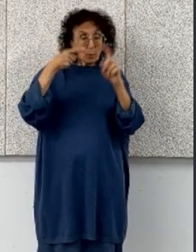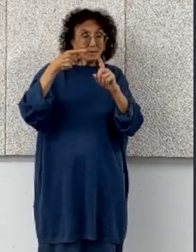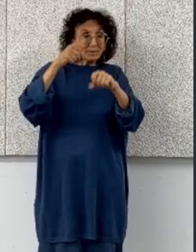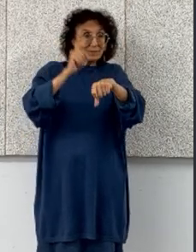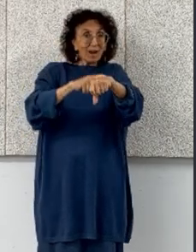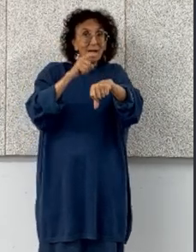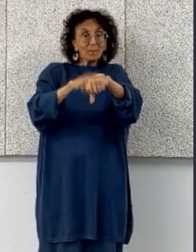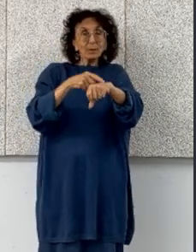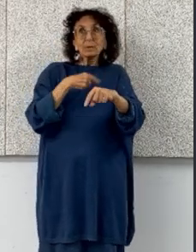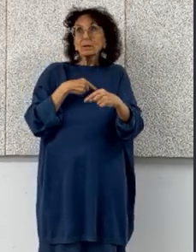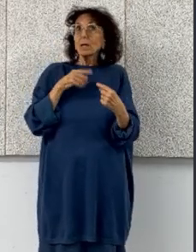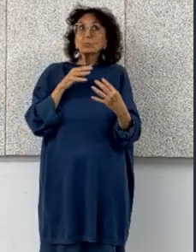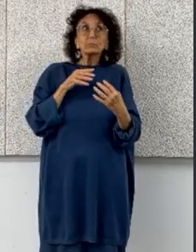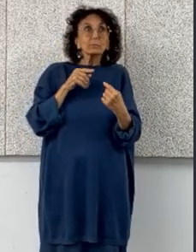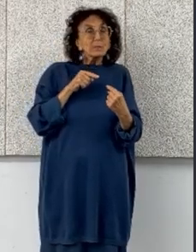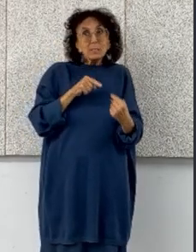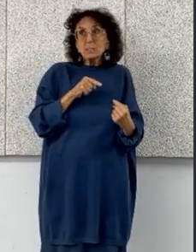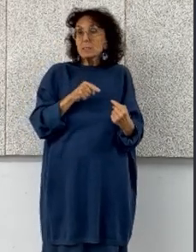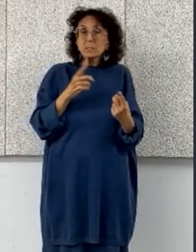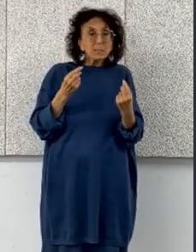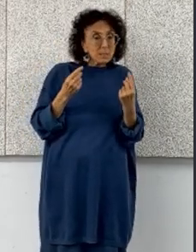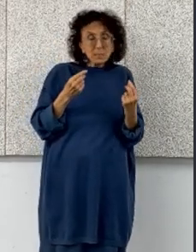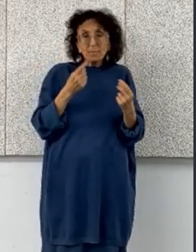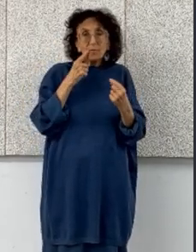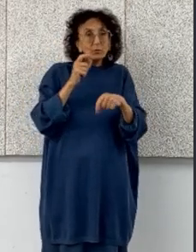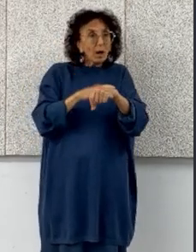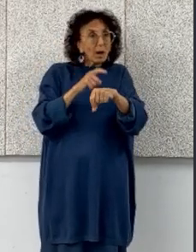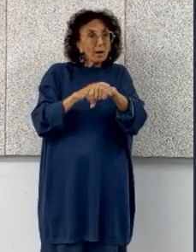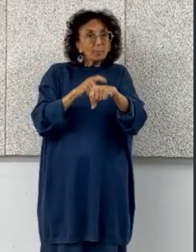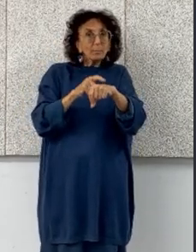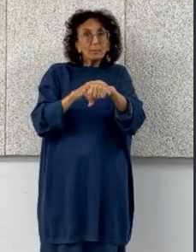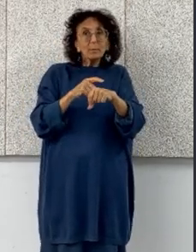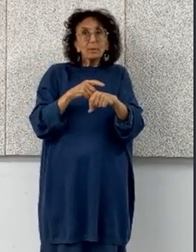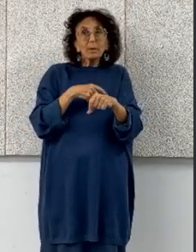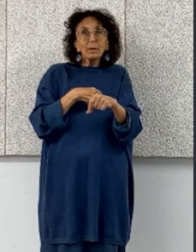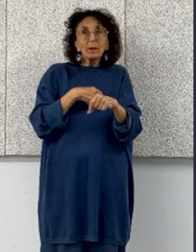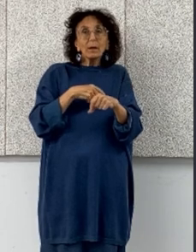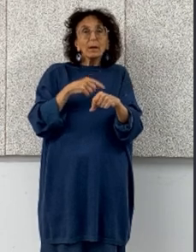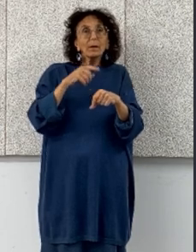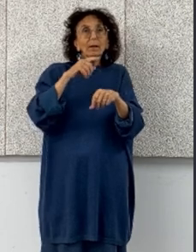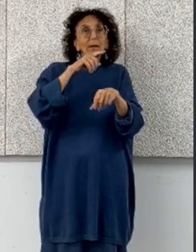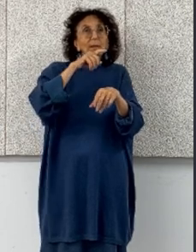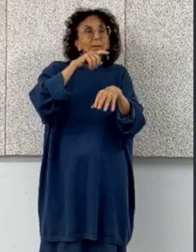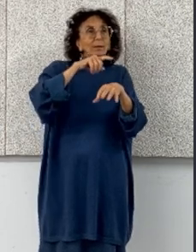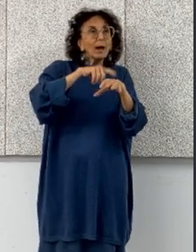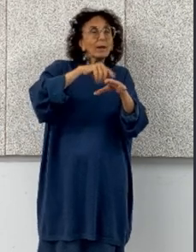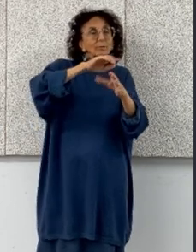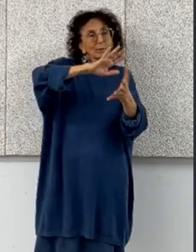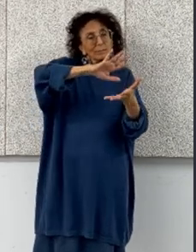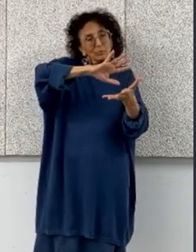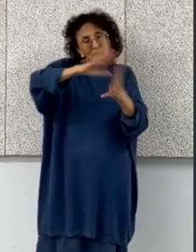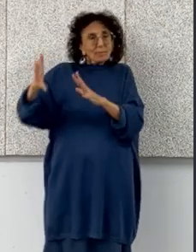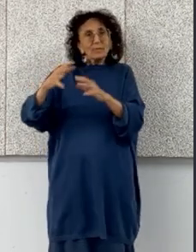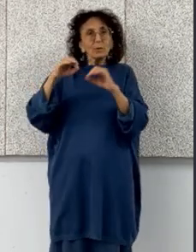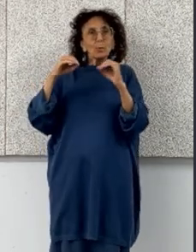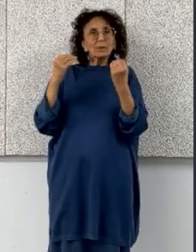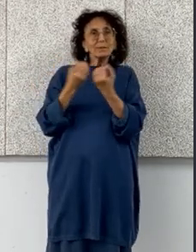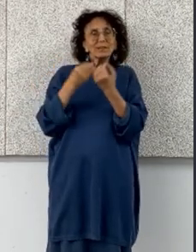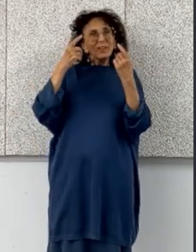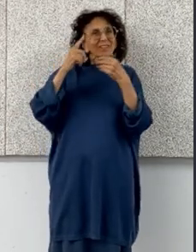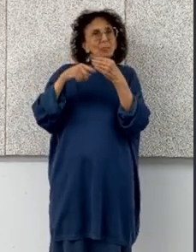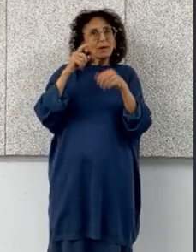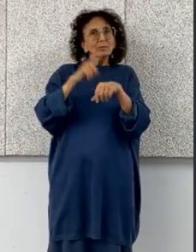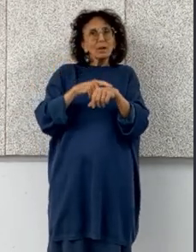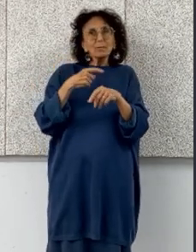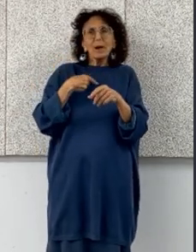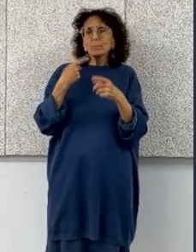that I'm wrestling with the most in terms of how to incorporate that into the organization in a different way. And I'm gonna try to